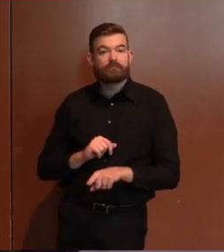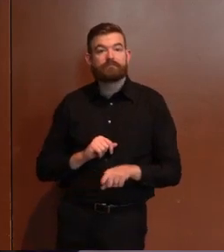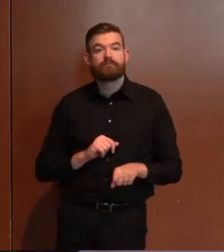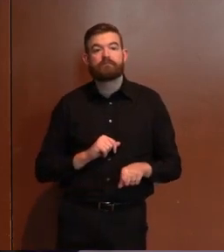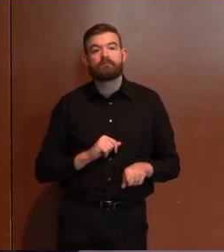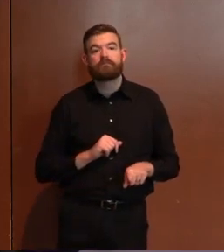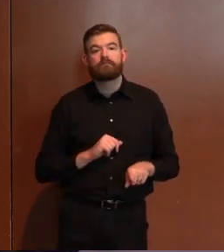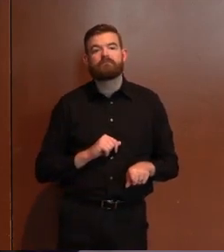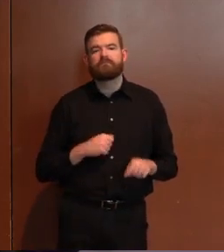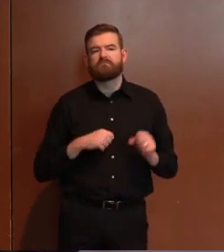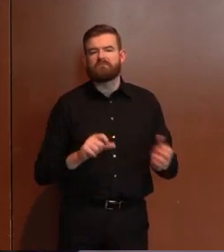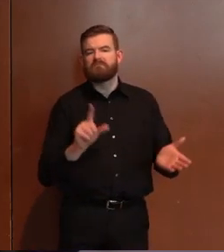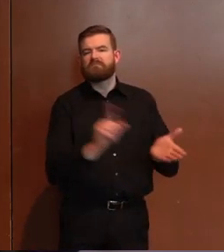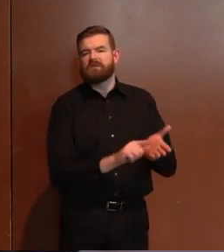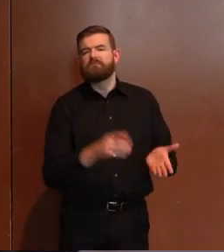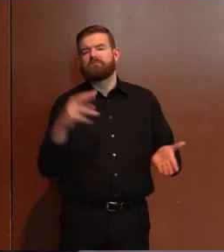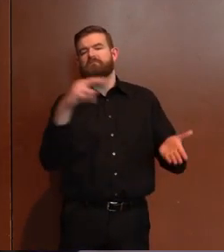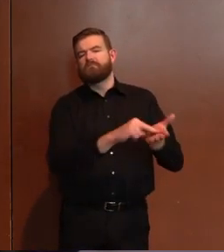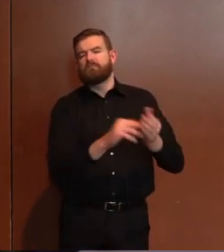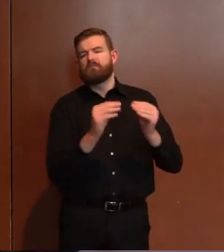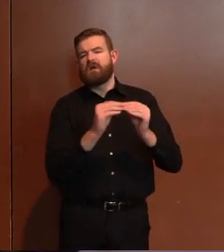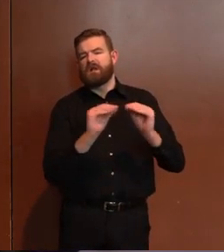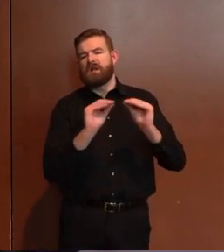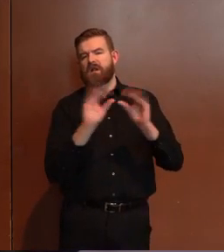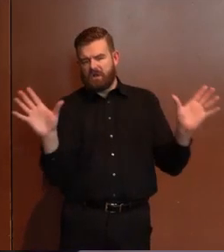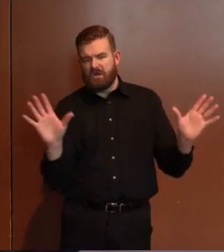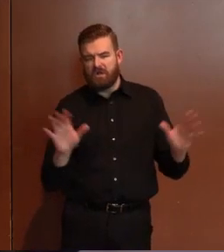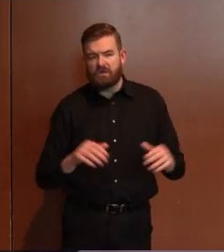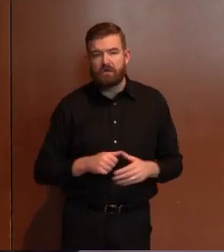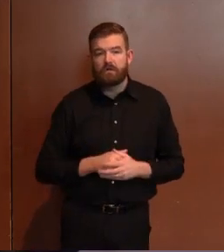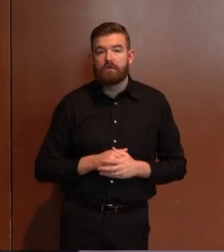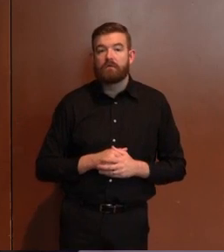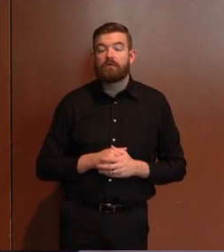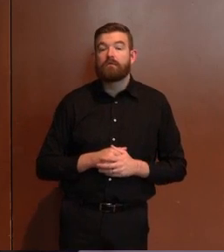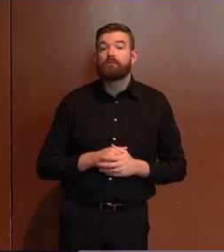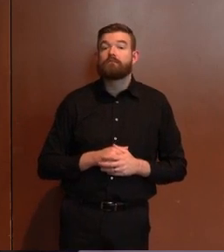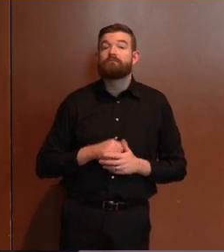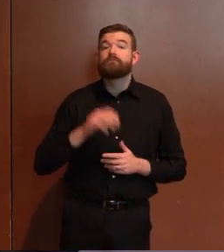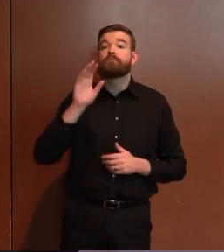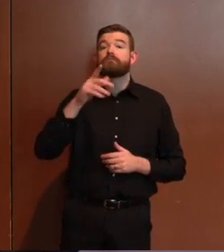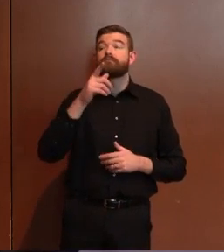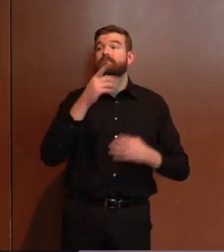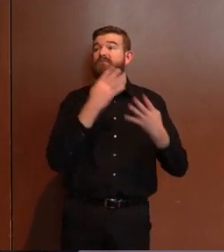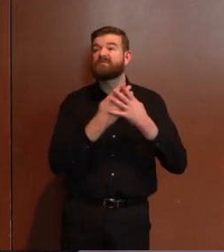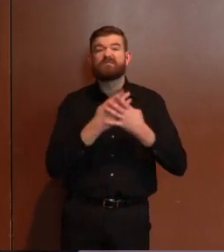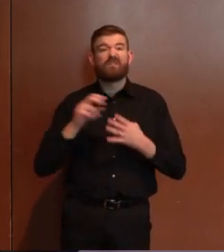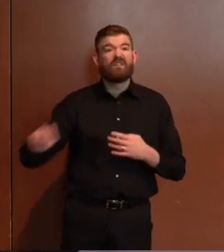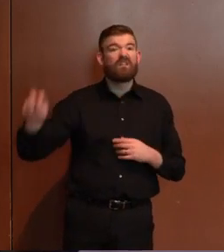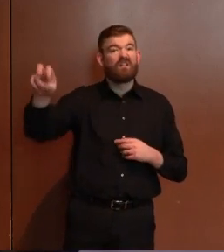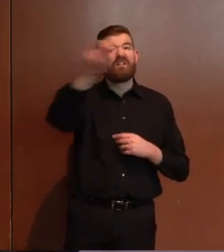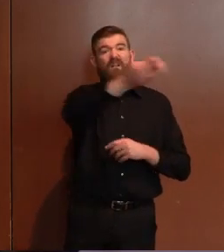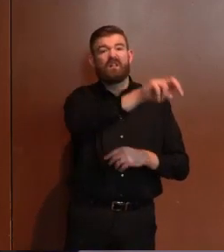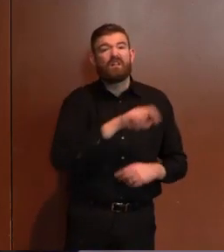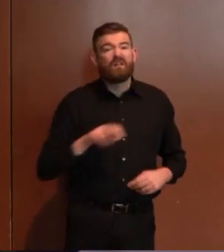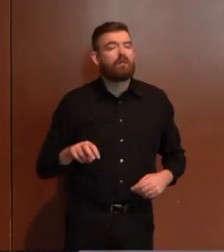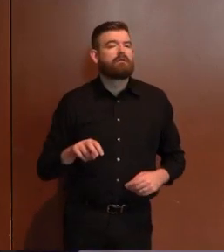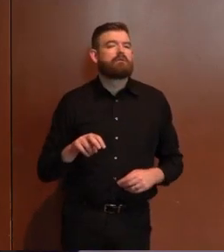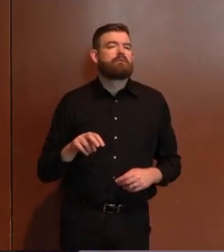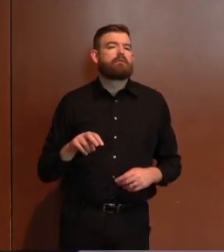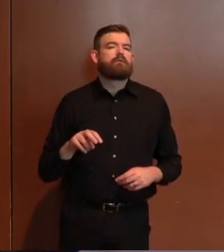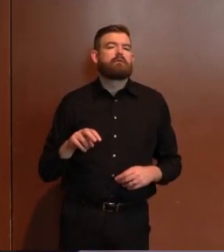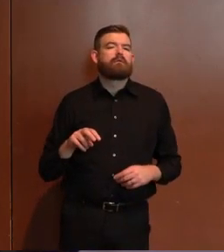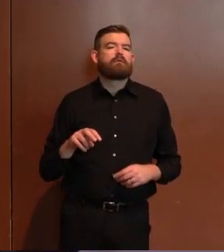also asked about moving prisoners around, Brent, and the answer is we haven't made any decision on that. But that's on a long list